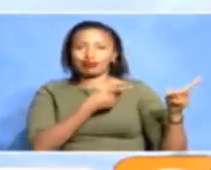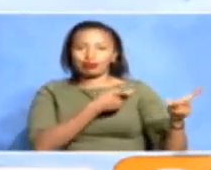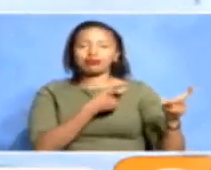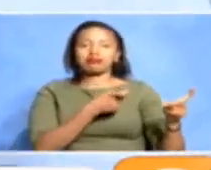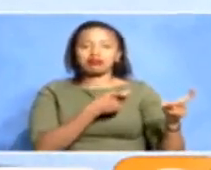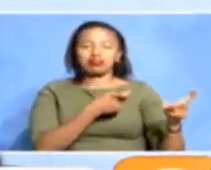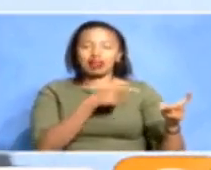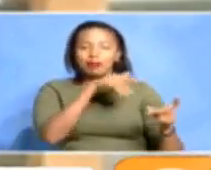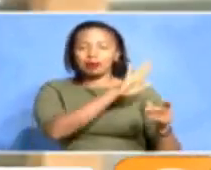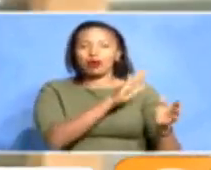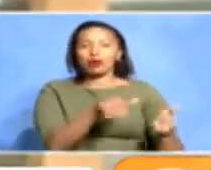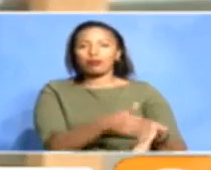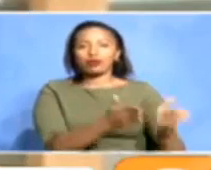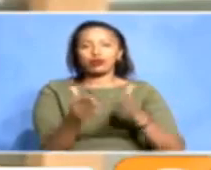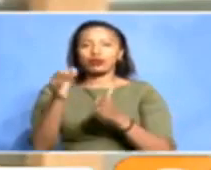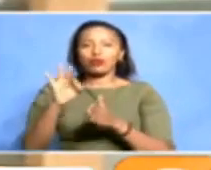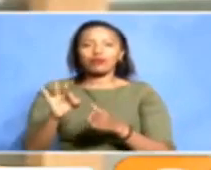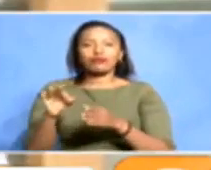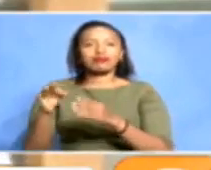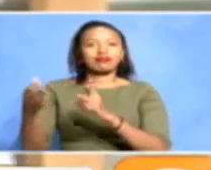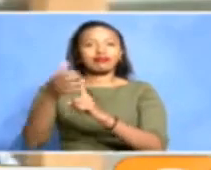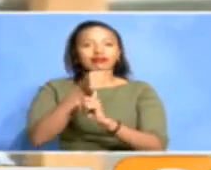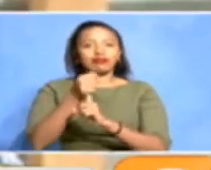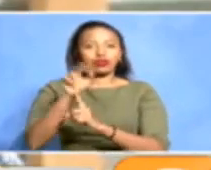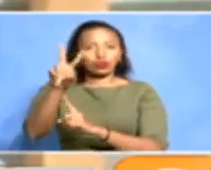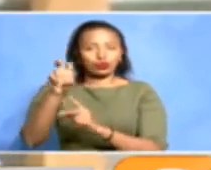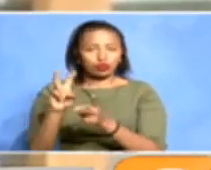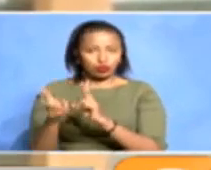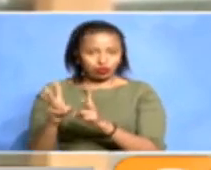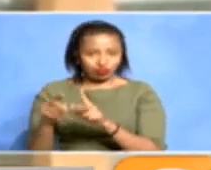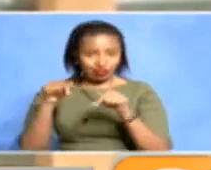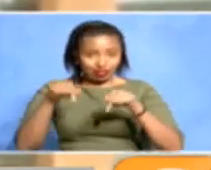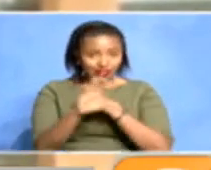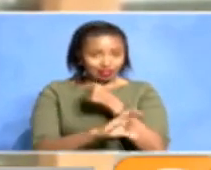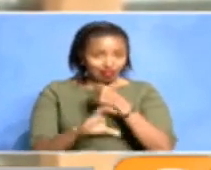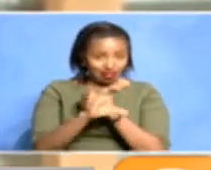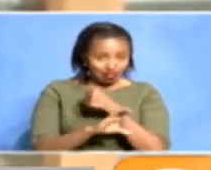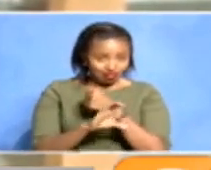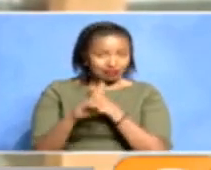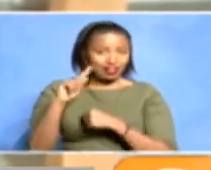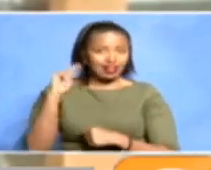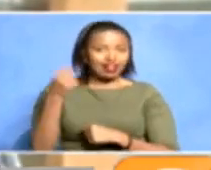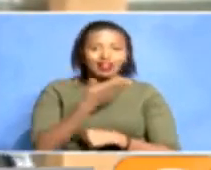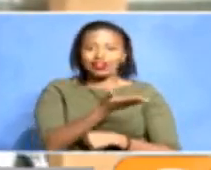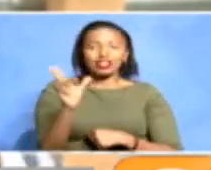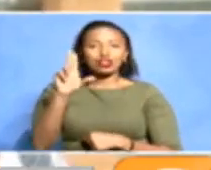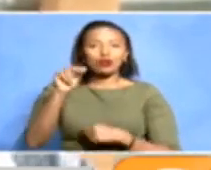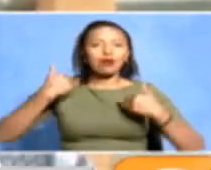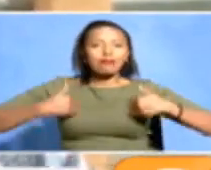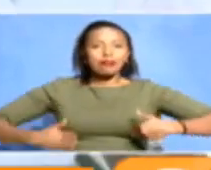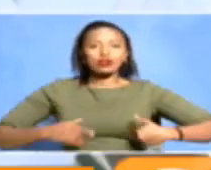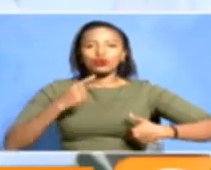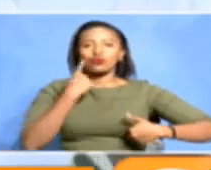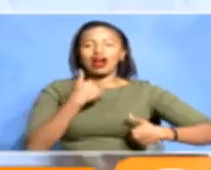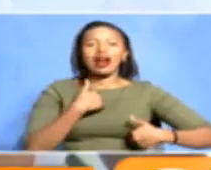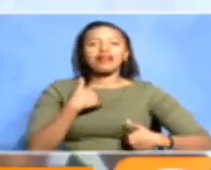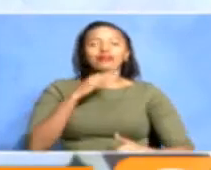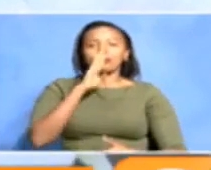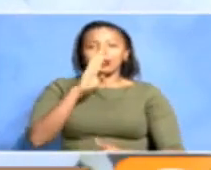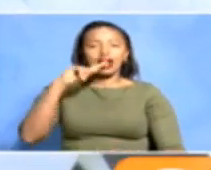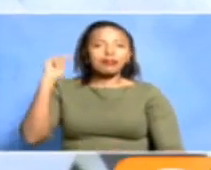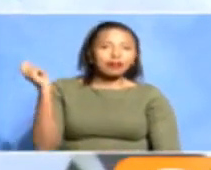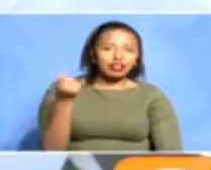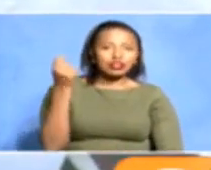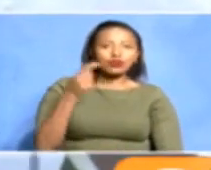in 2022. In this country, in the Republic of Kenya, there is nobody who has been a president who has never